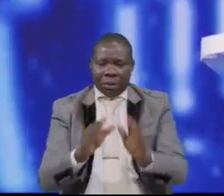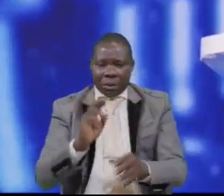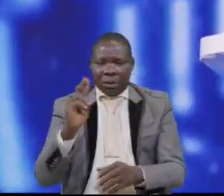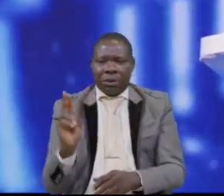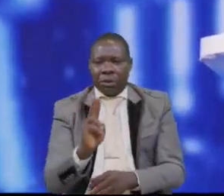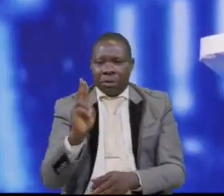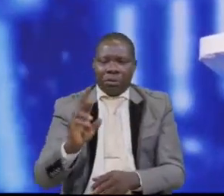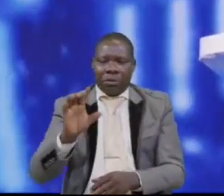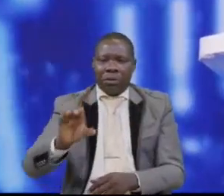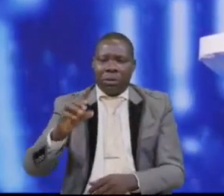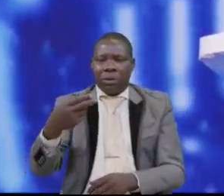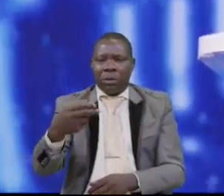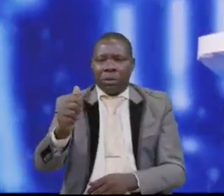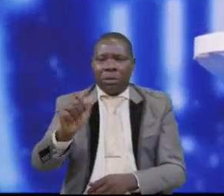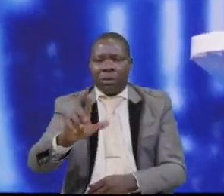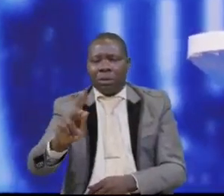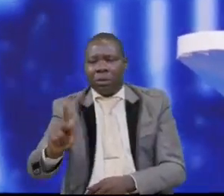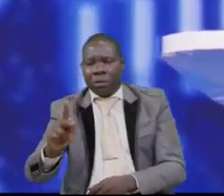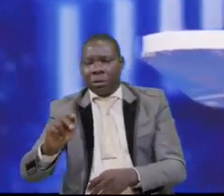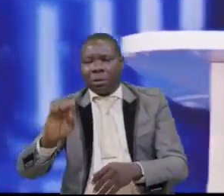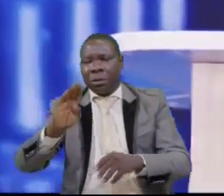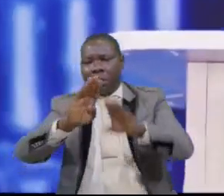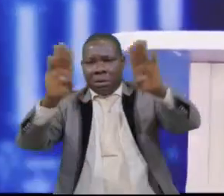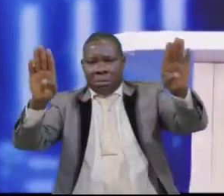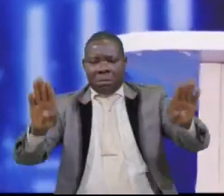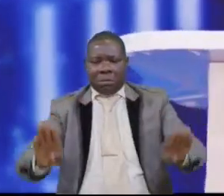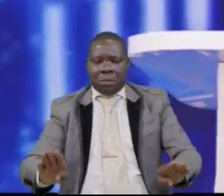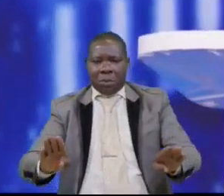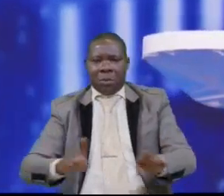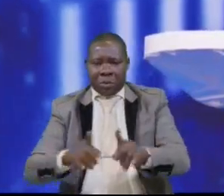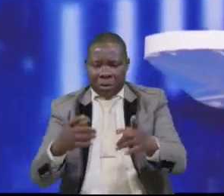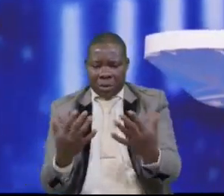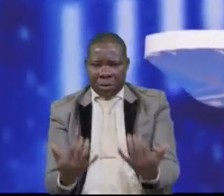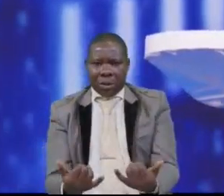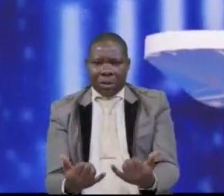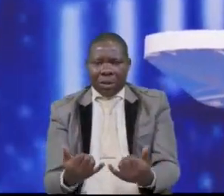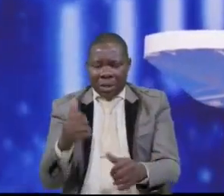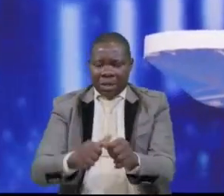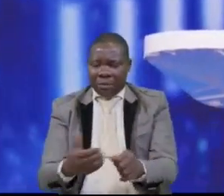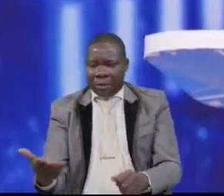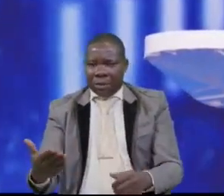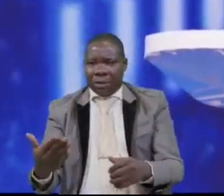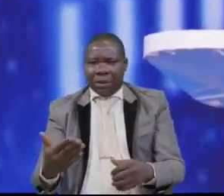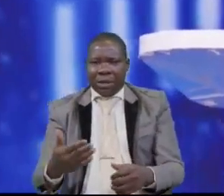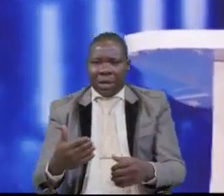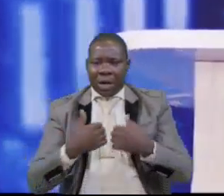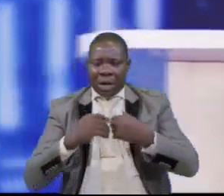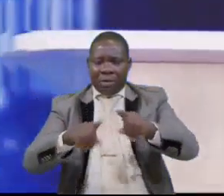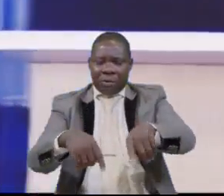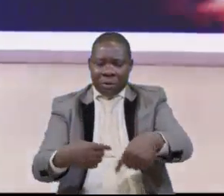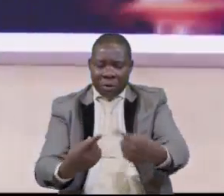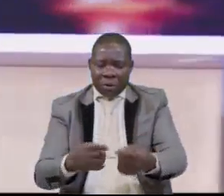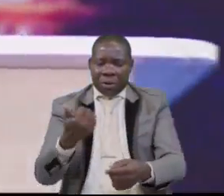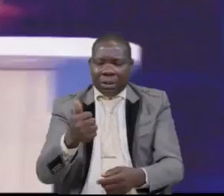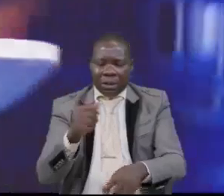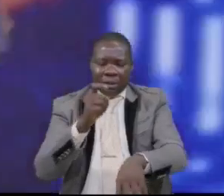result there on the board maybe at University but now everything would gone 10 times better